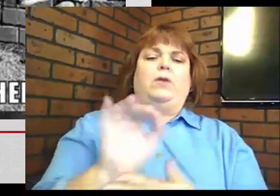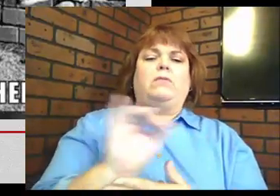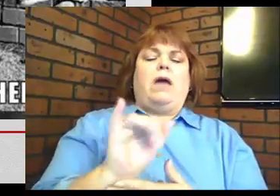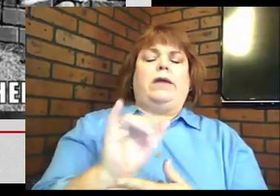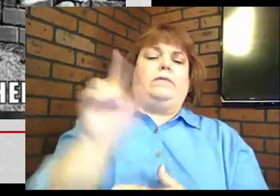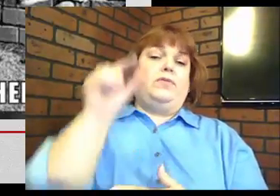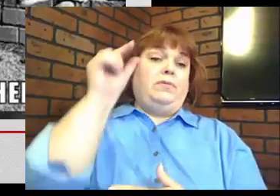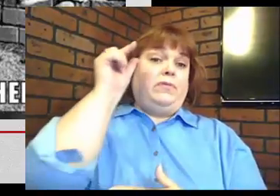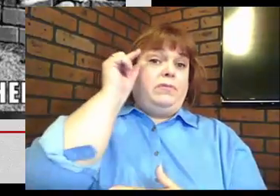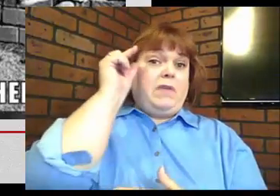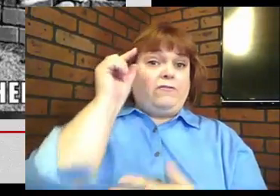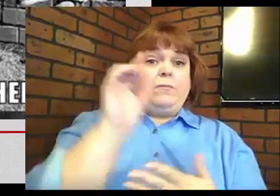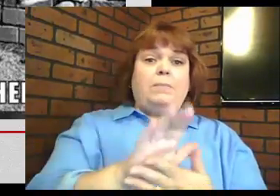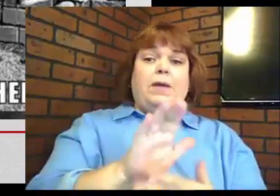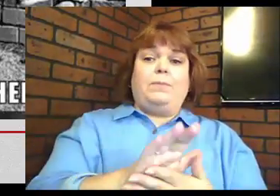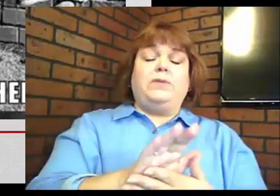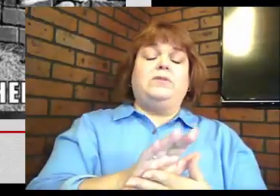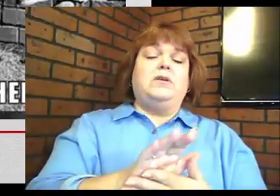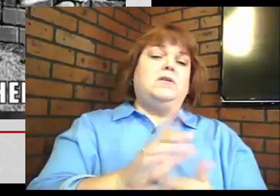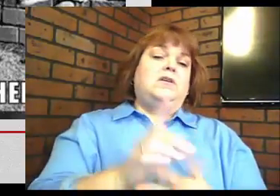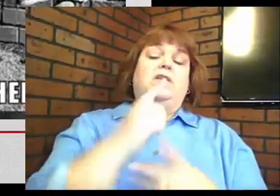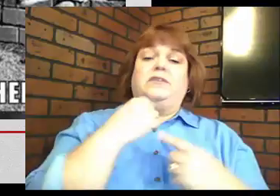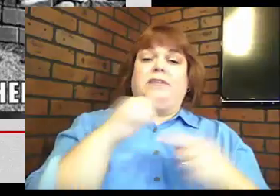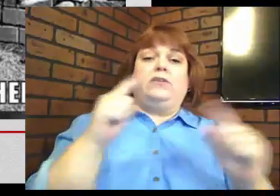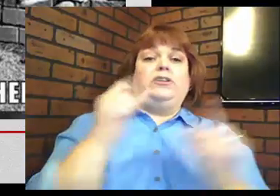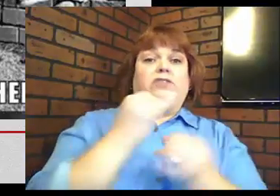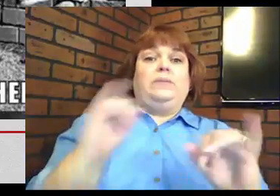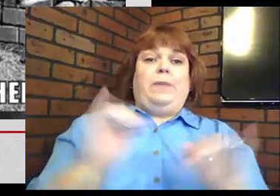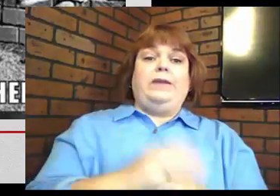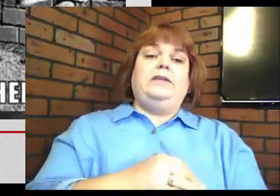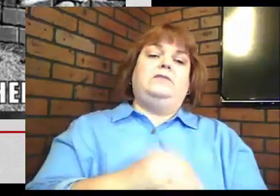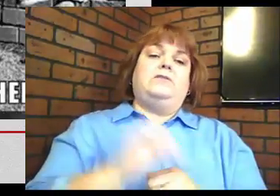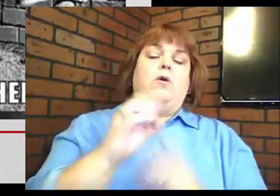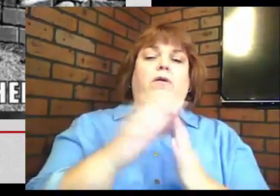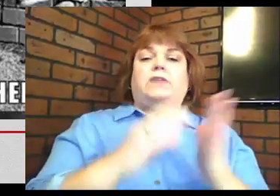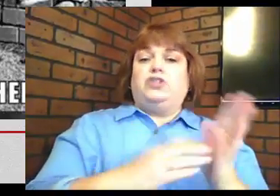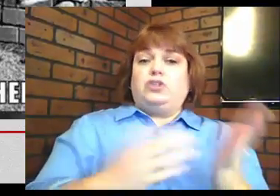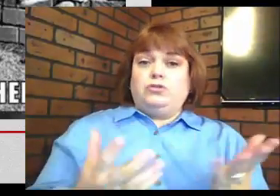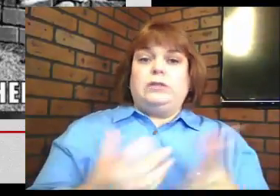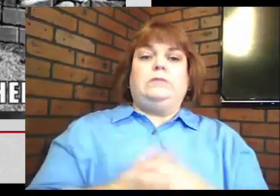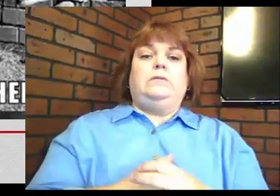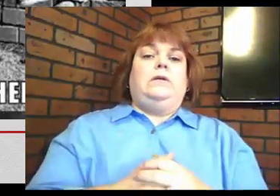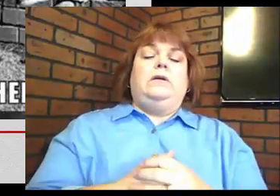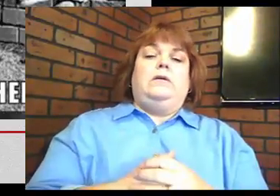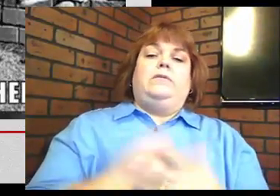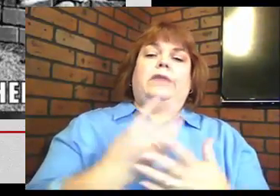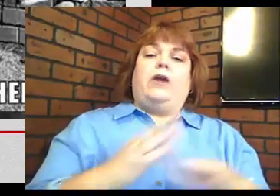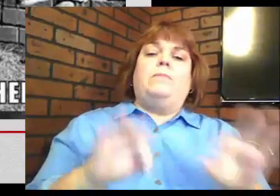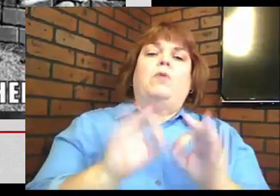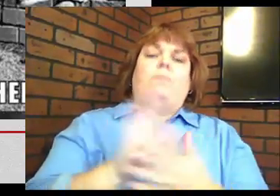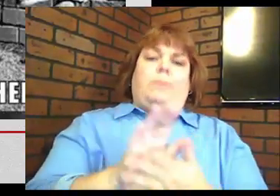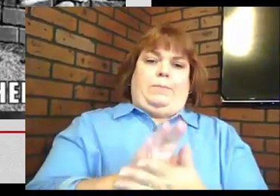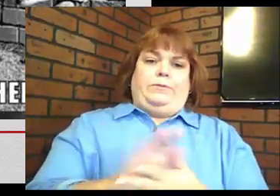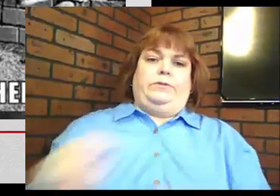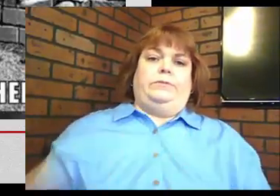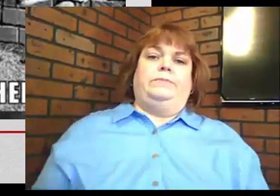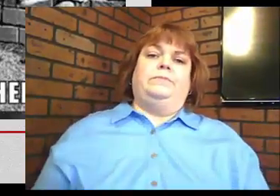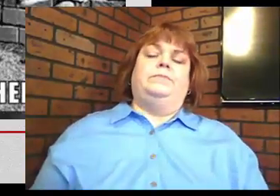or written. We have in the United States the Declaration of Independence that's